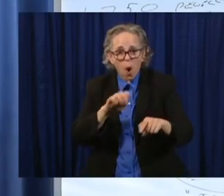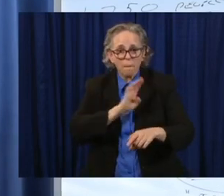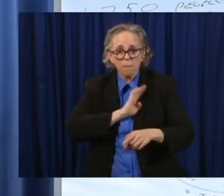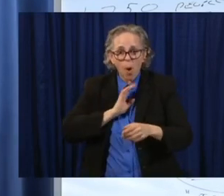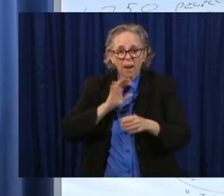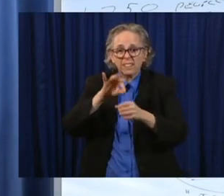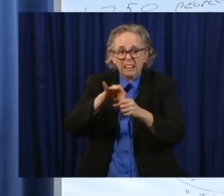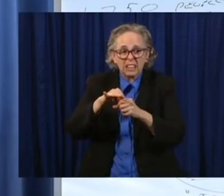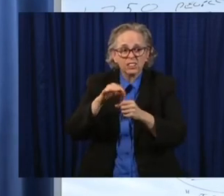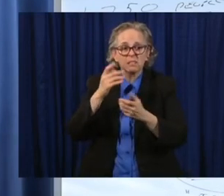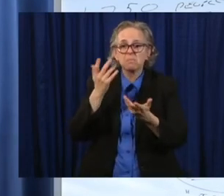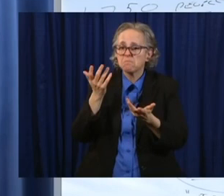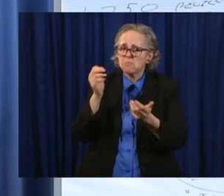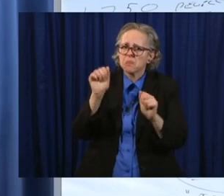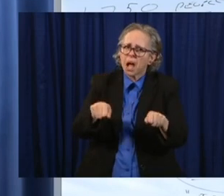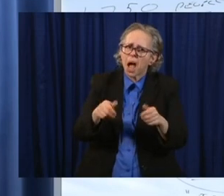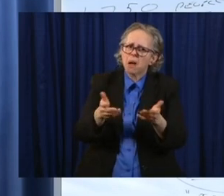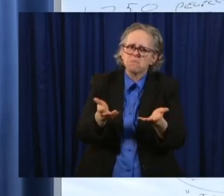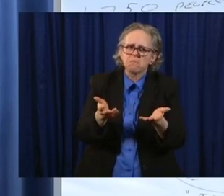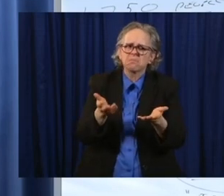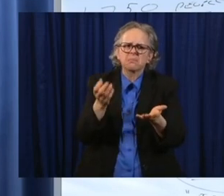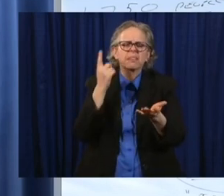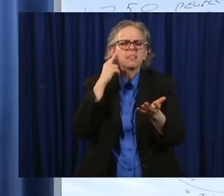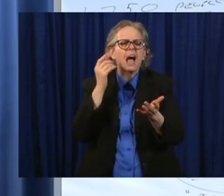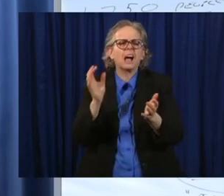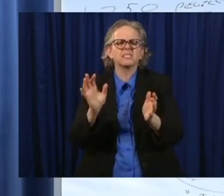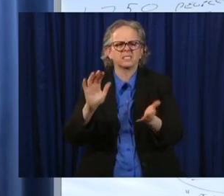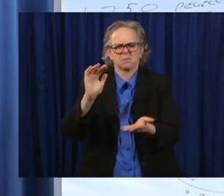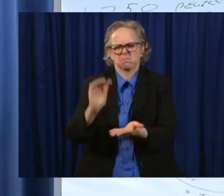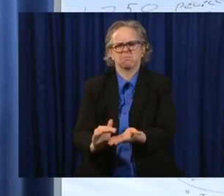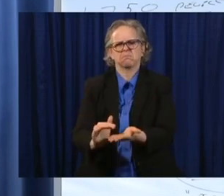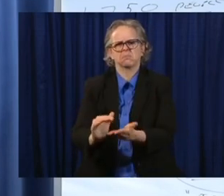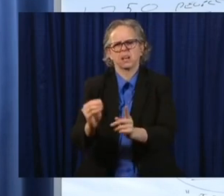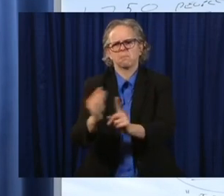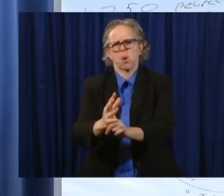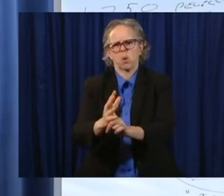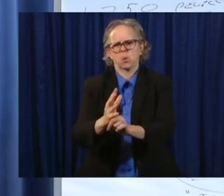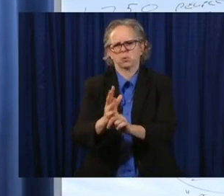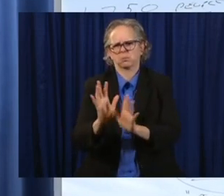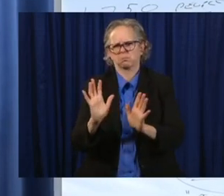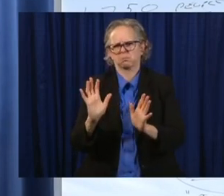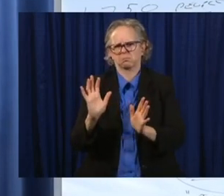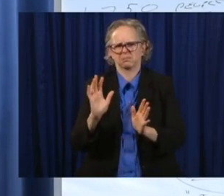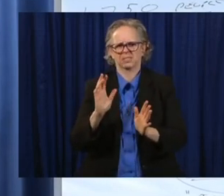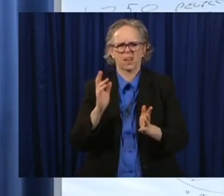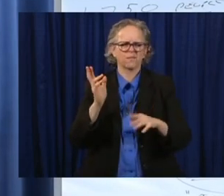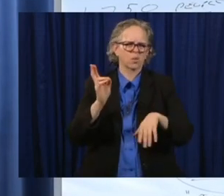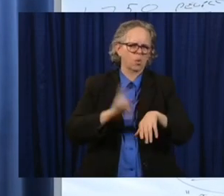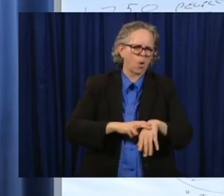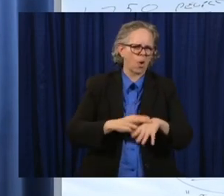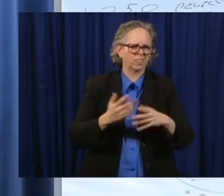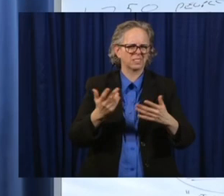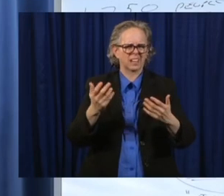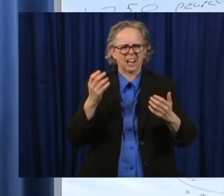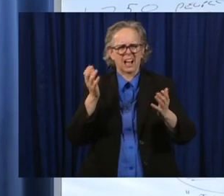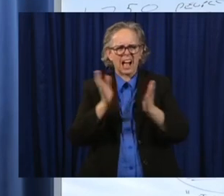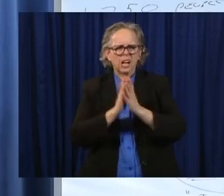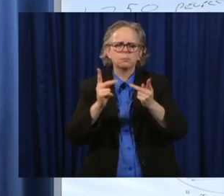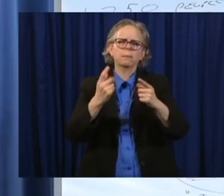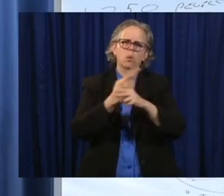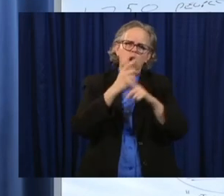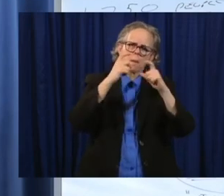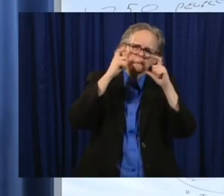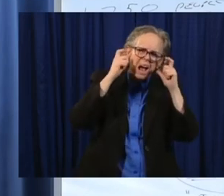appear to me would be of minimal risk. We would advise people to wear a mask when they go in,